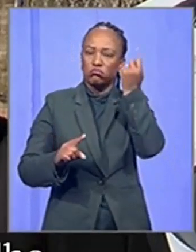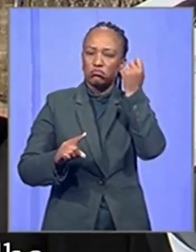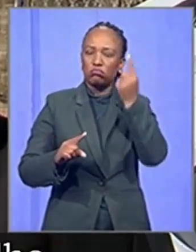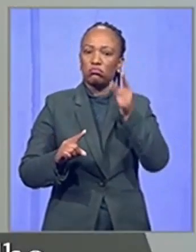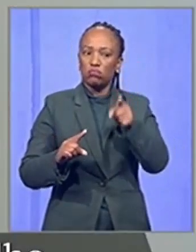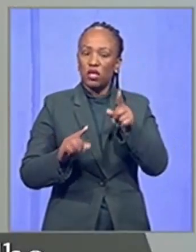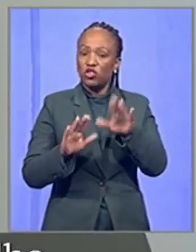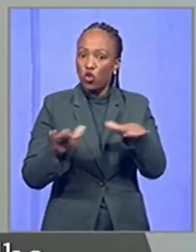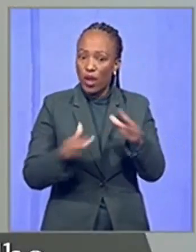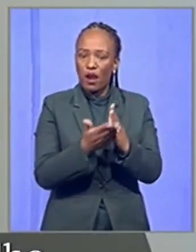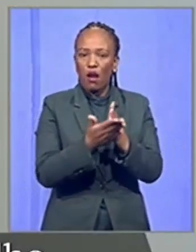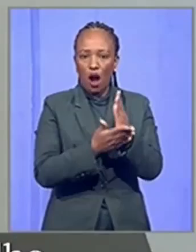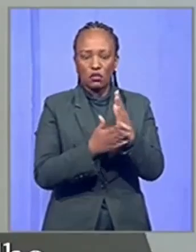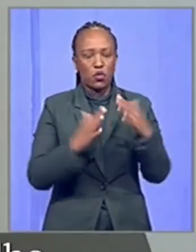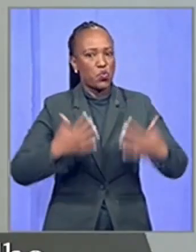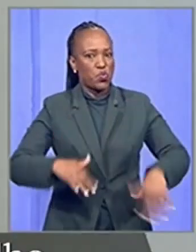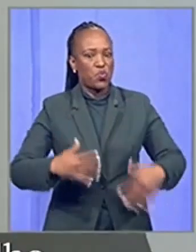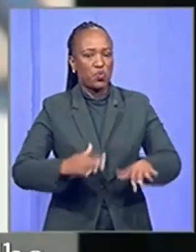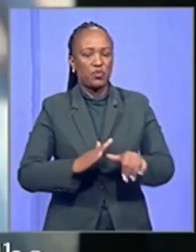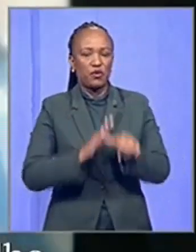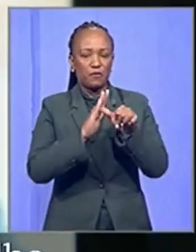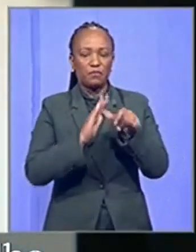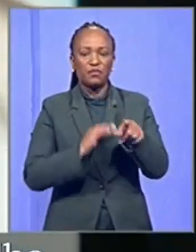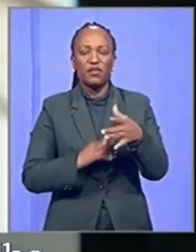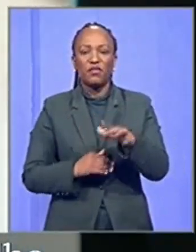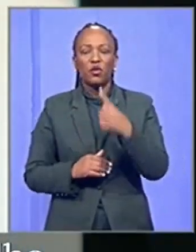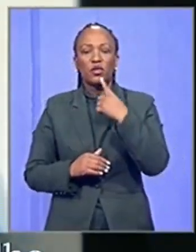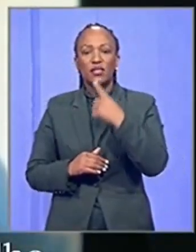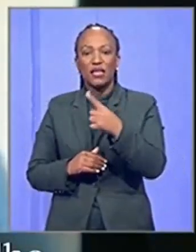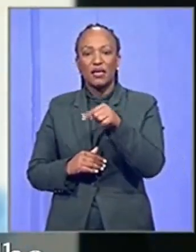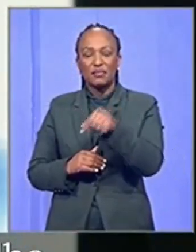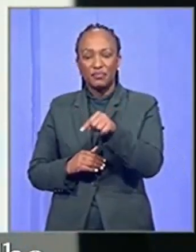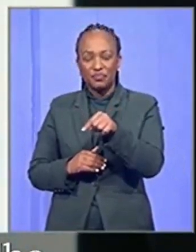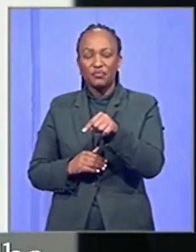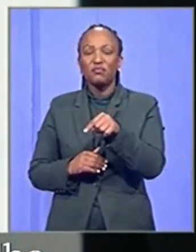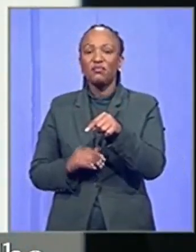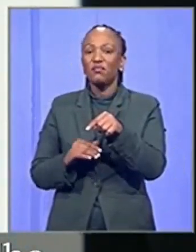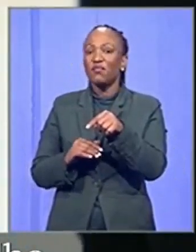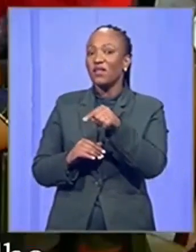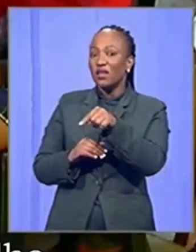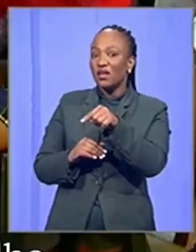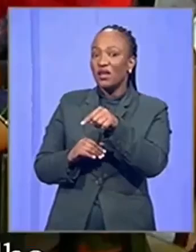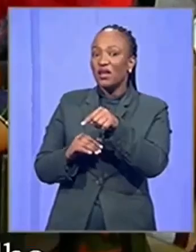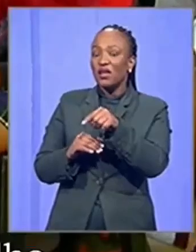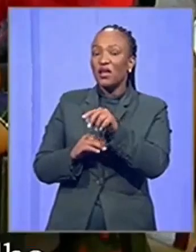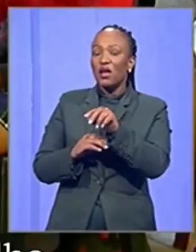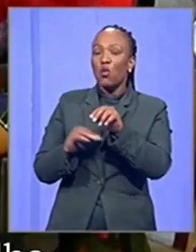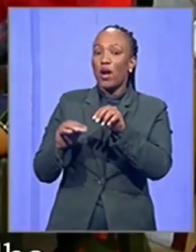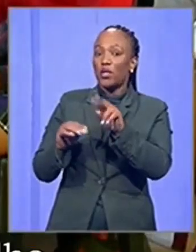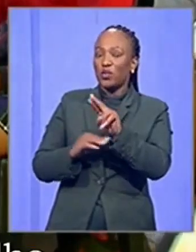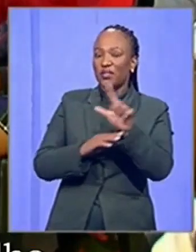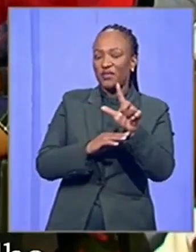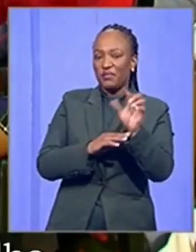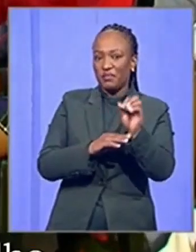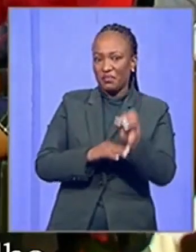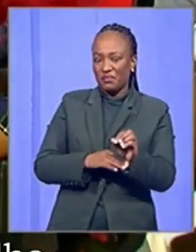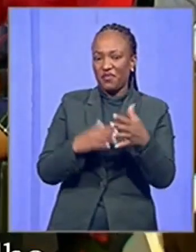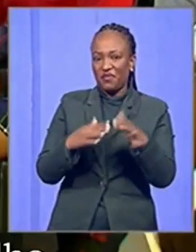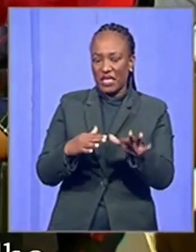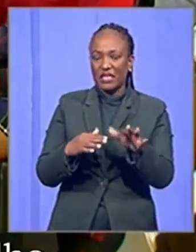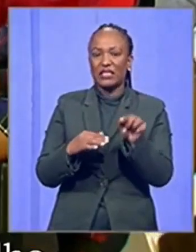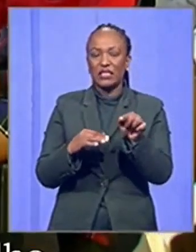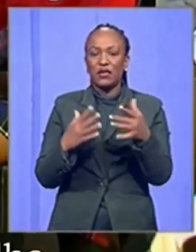bohlokwa haholo. Komishene e supile fa ba le diperesente di le 67 ba sa itshwenye ka go bega dikgetsi tseo ka ntlha fa ba sa